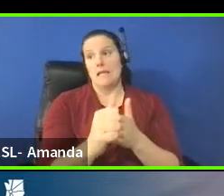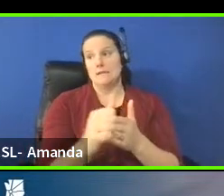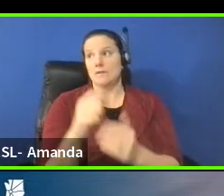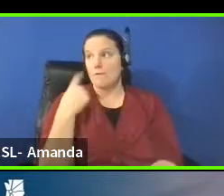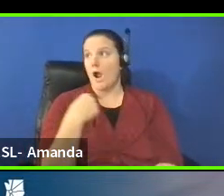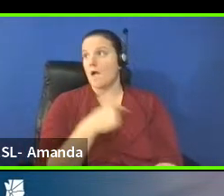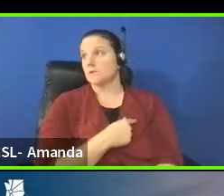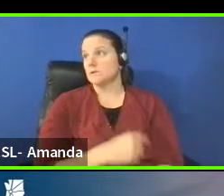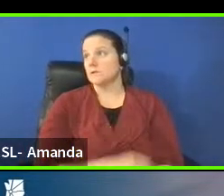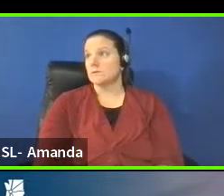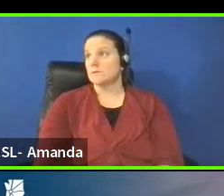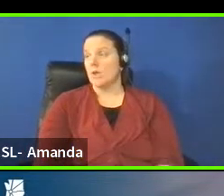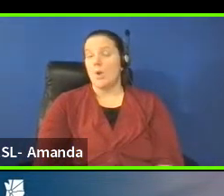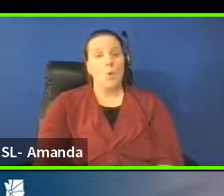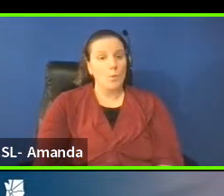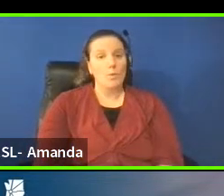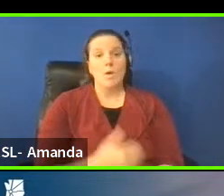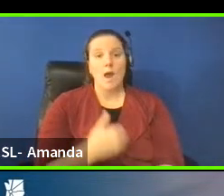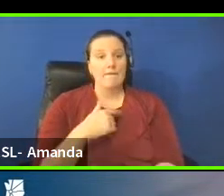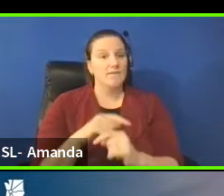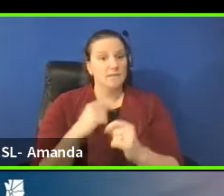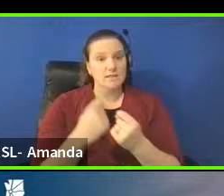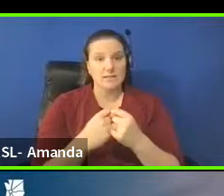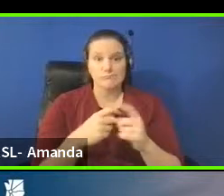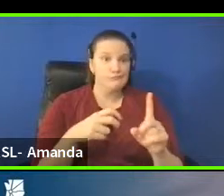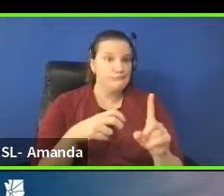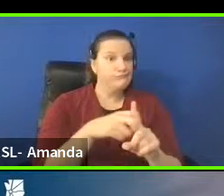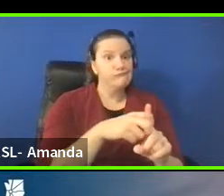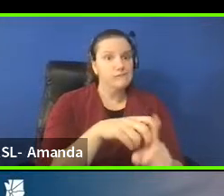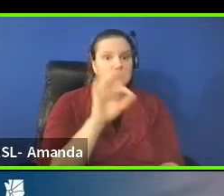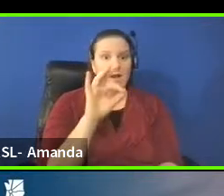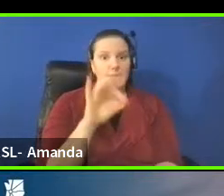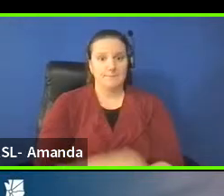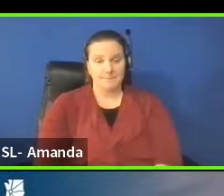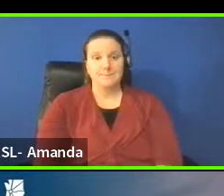us, we'll have our team track them down.